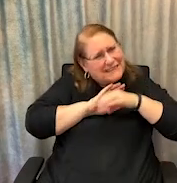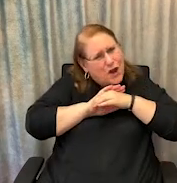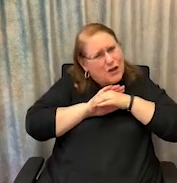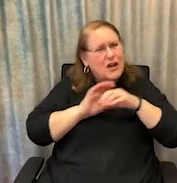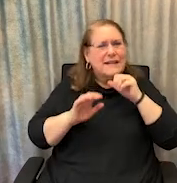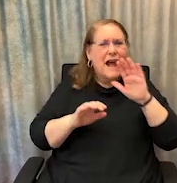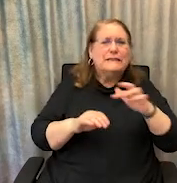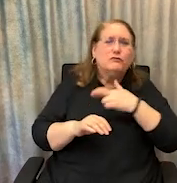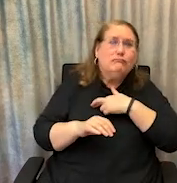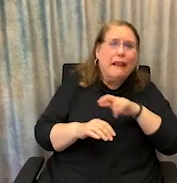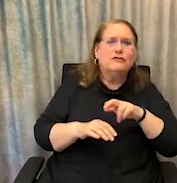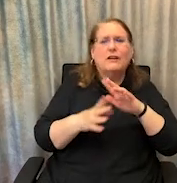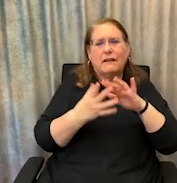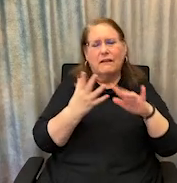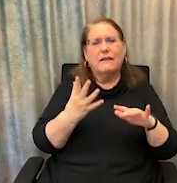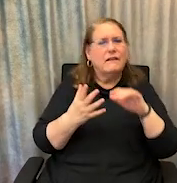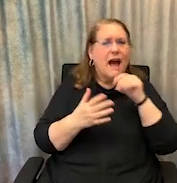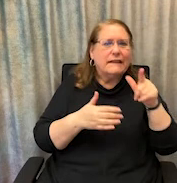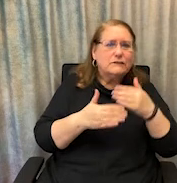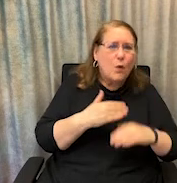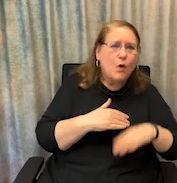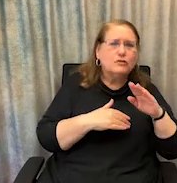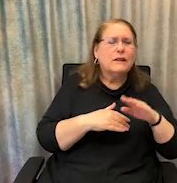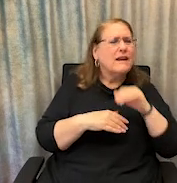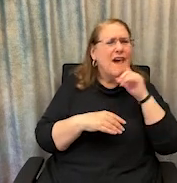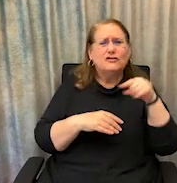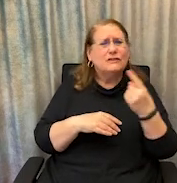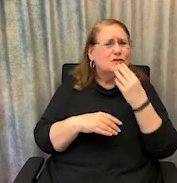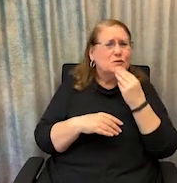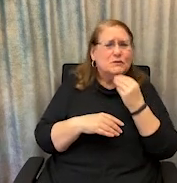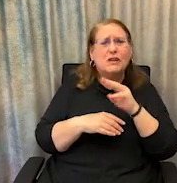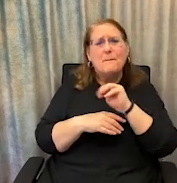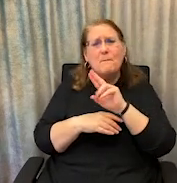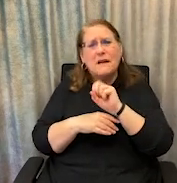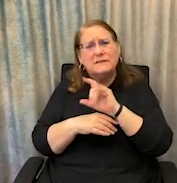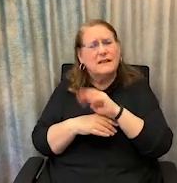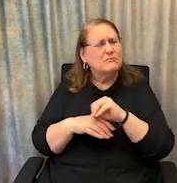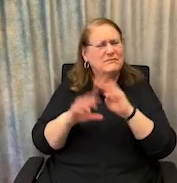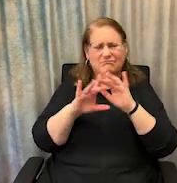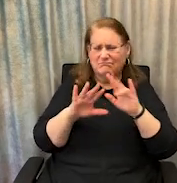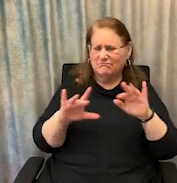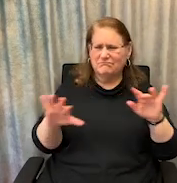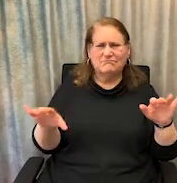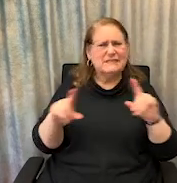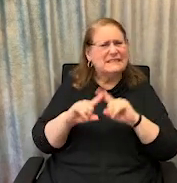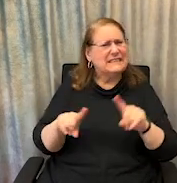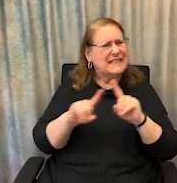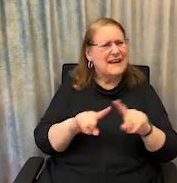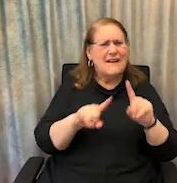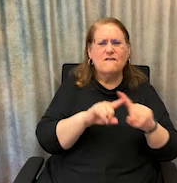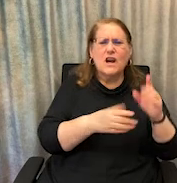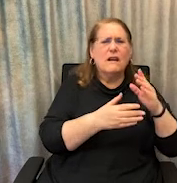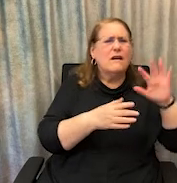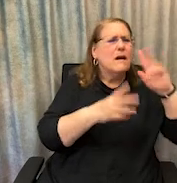his origin or his religion. And I think this is not only Jewish and Muslim, it's on a lot of